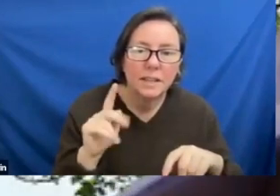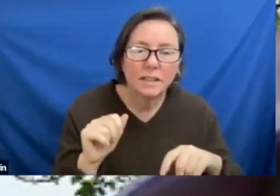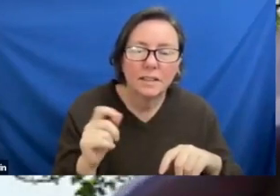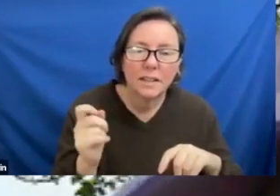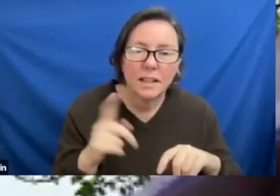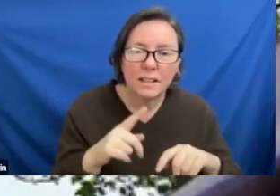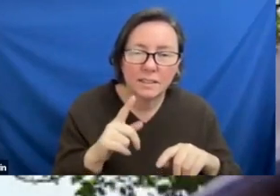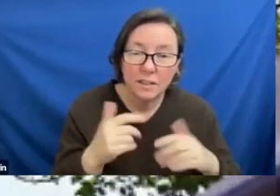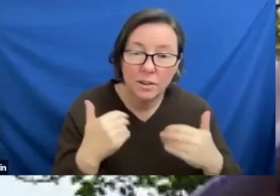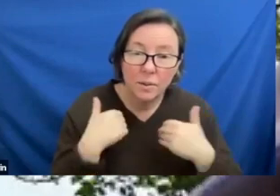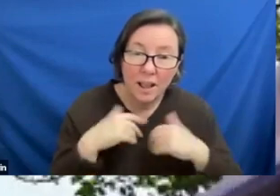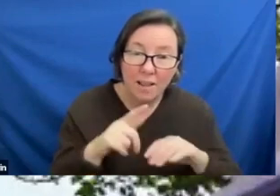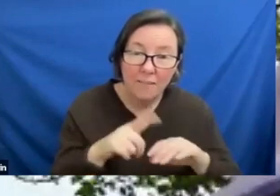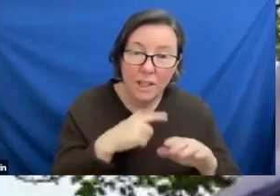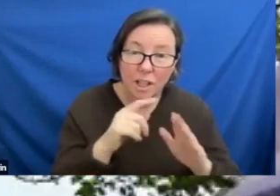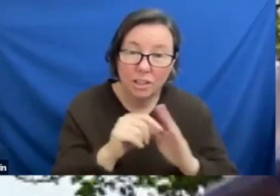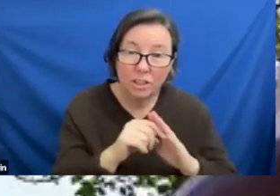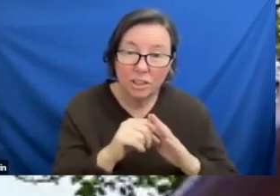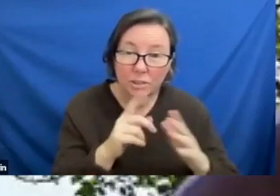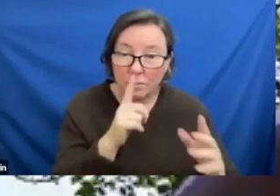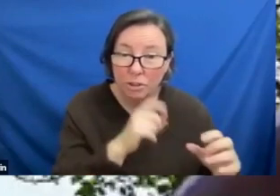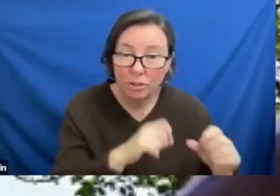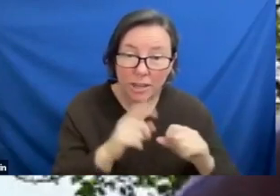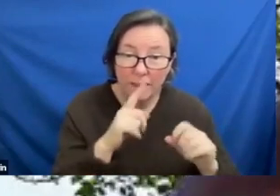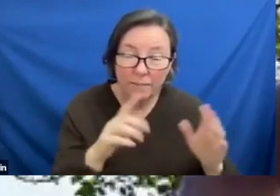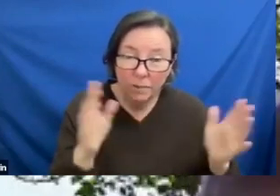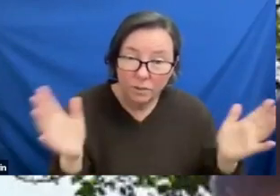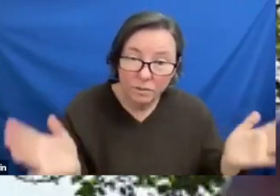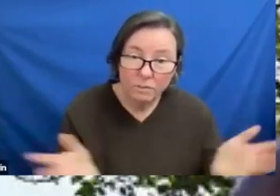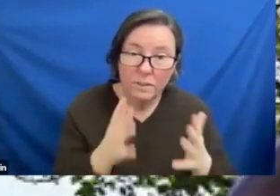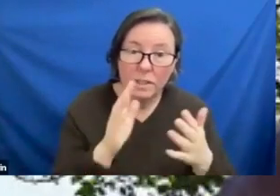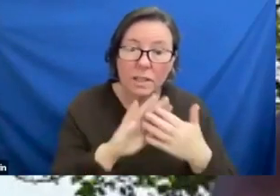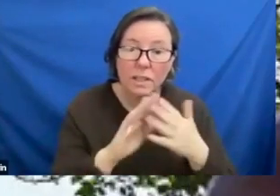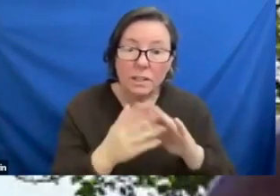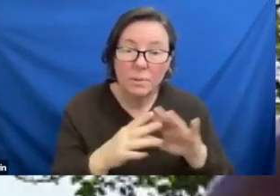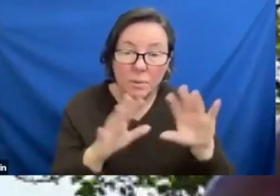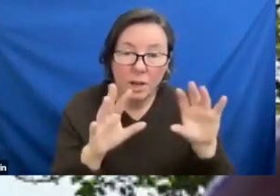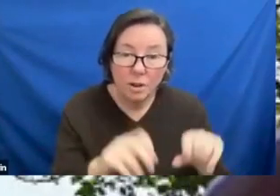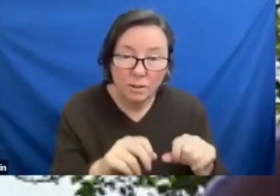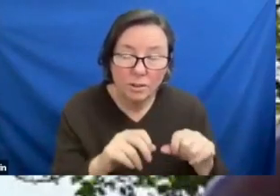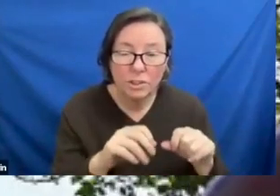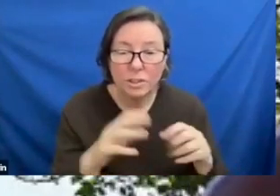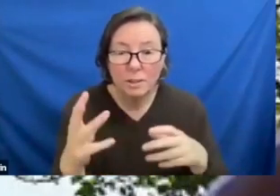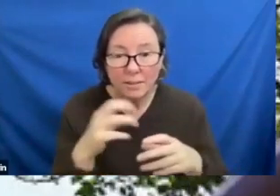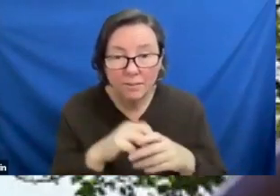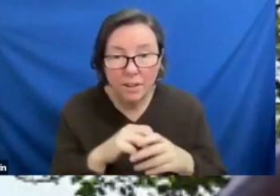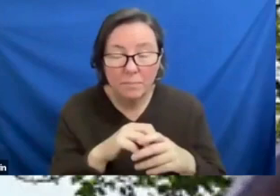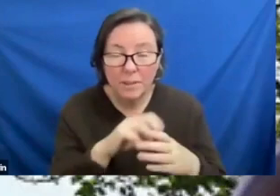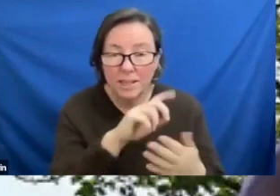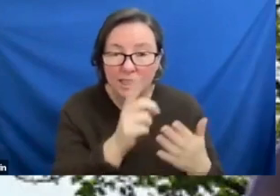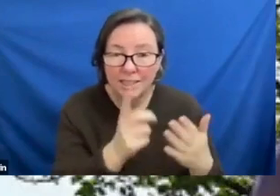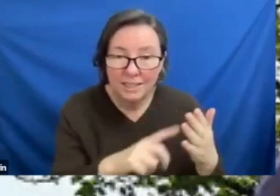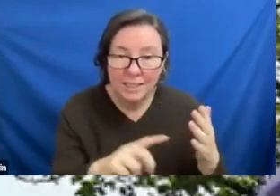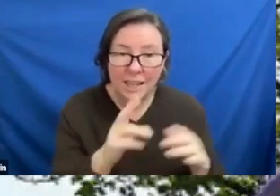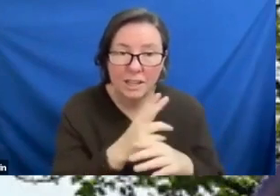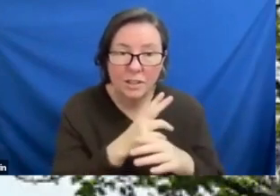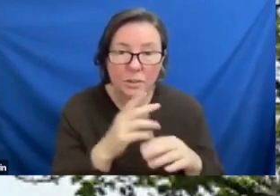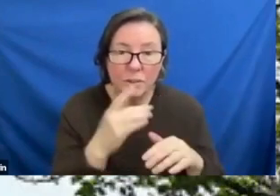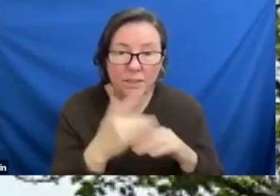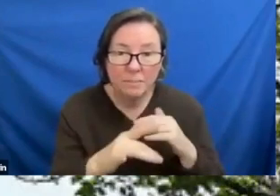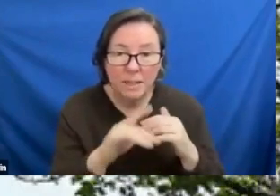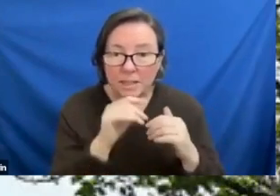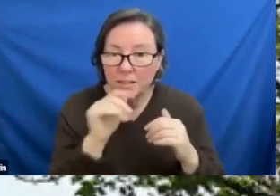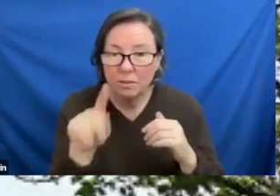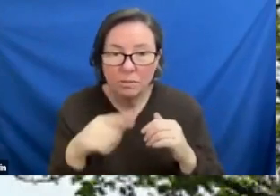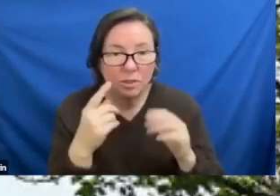long-term strategy for fostering community ownership and involvement in designing, using, and maintaining spaces beyond just implementing